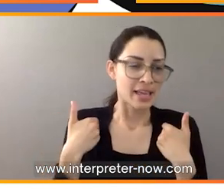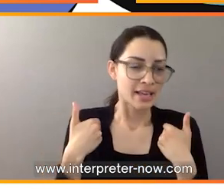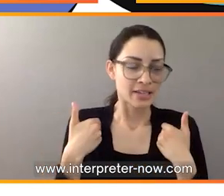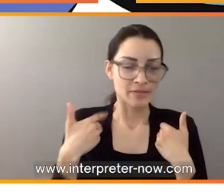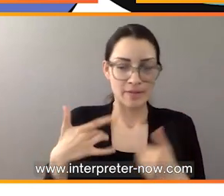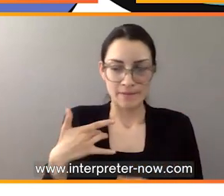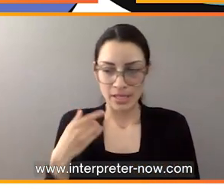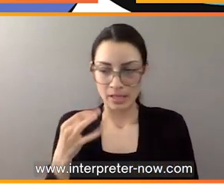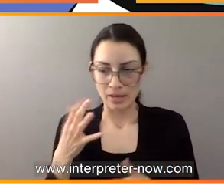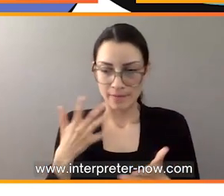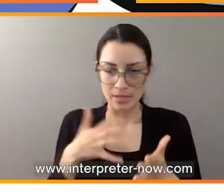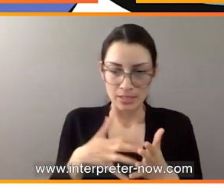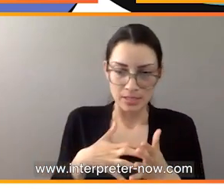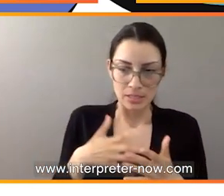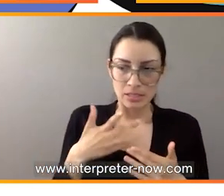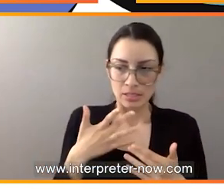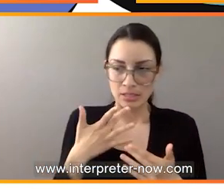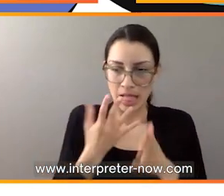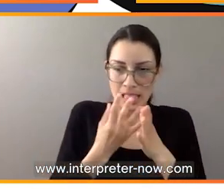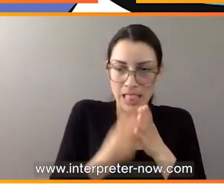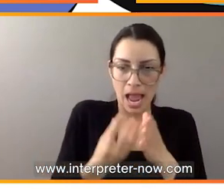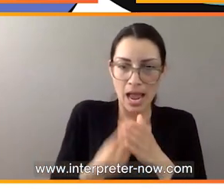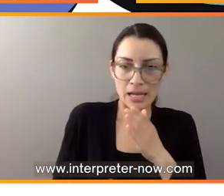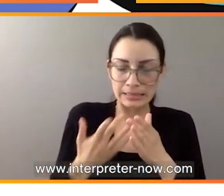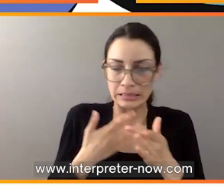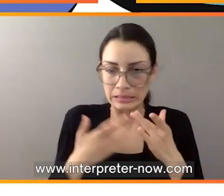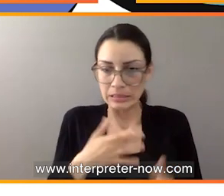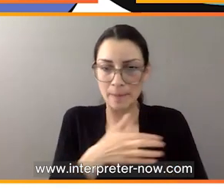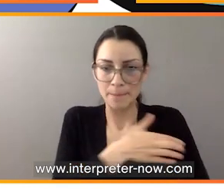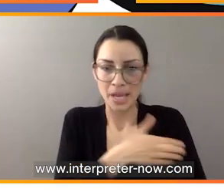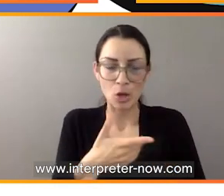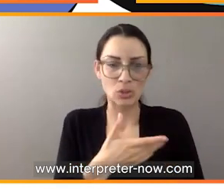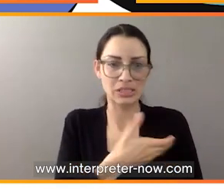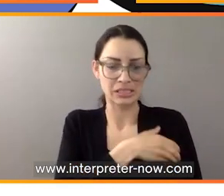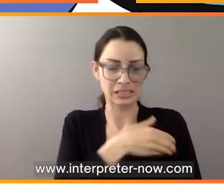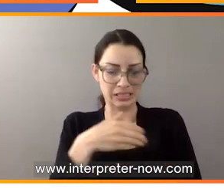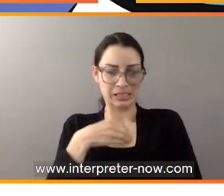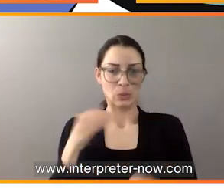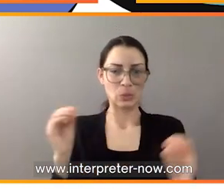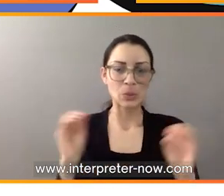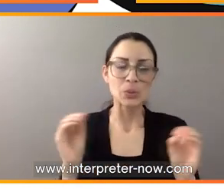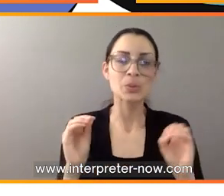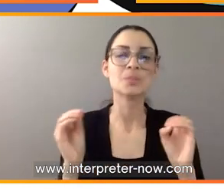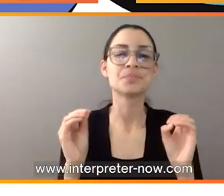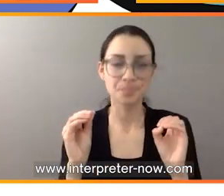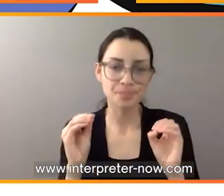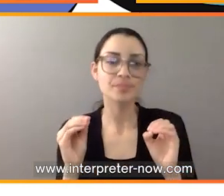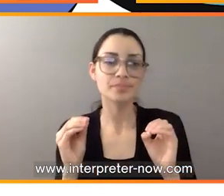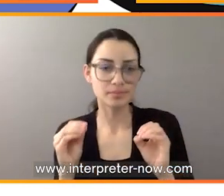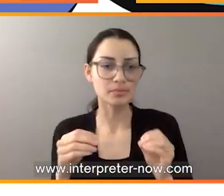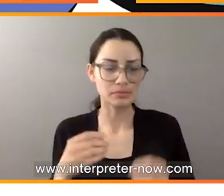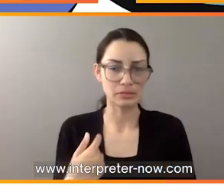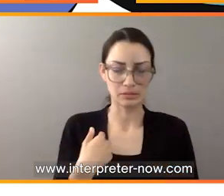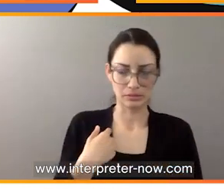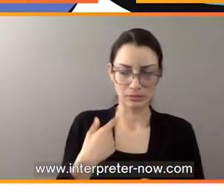well, there's a vulnerability and a feeling of a lack of power, a lack of